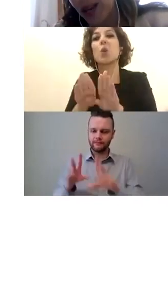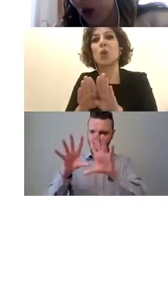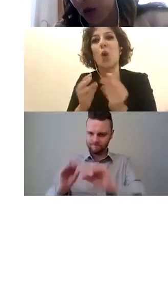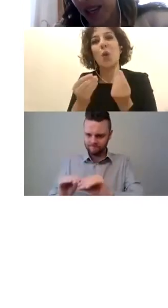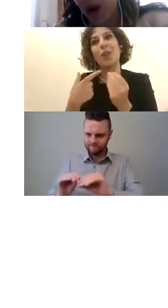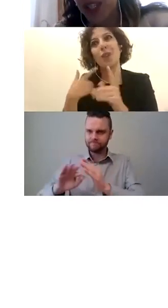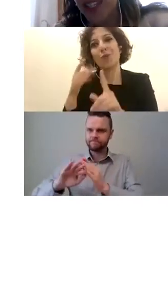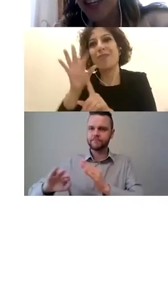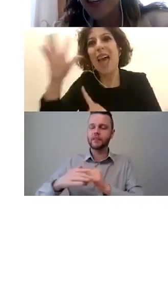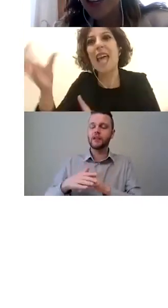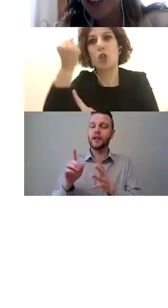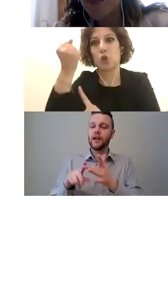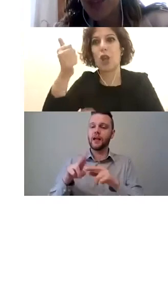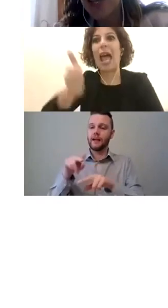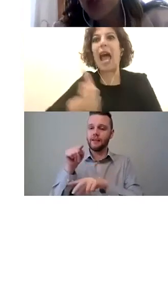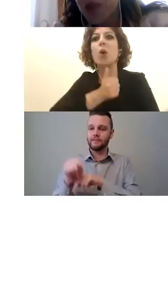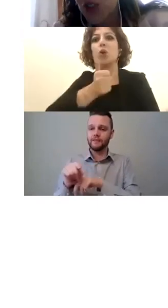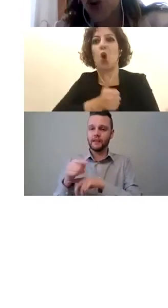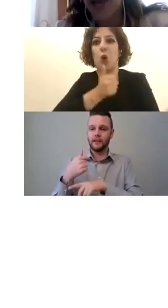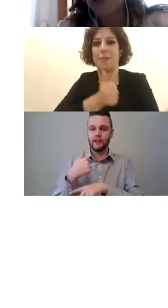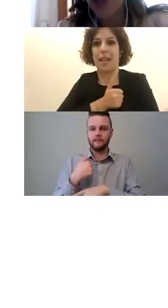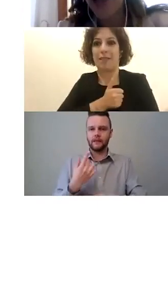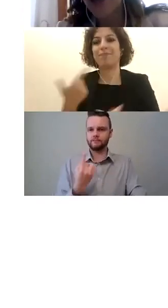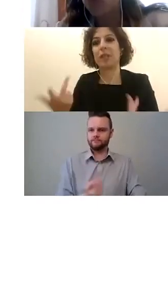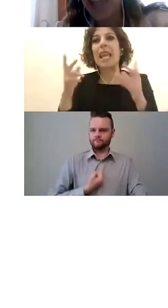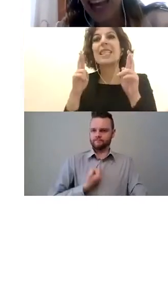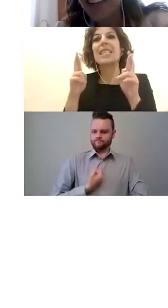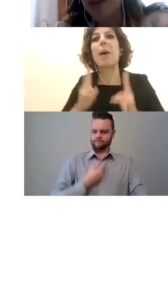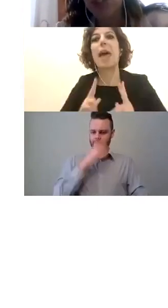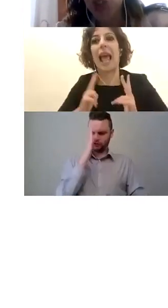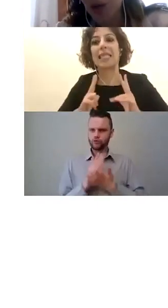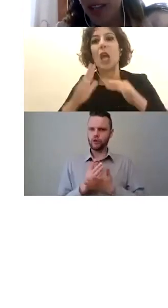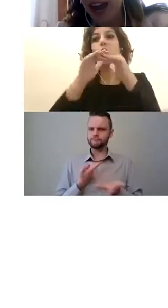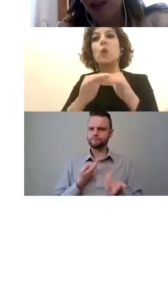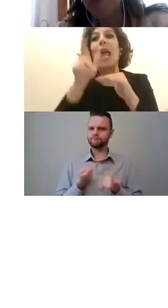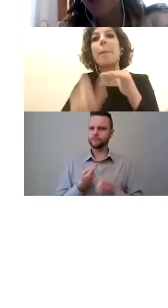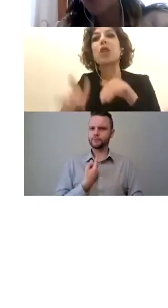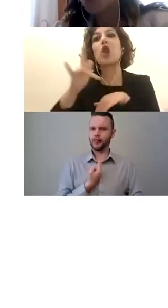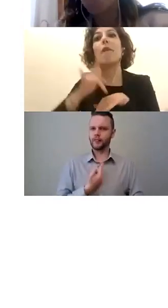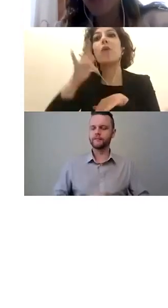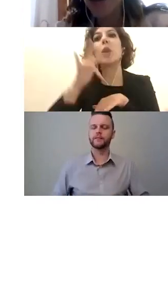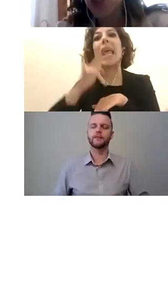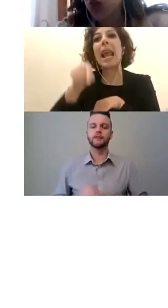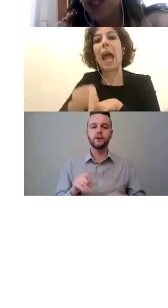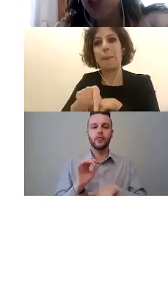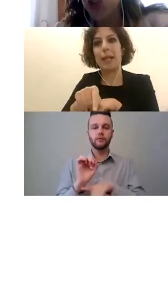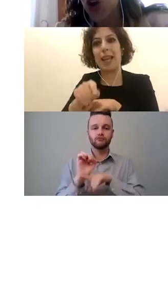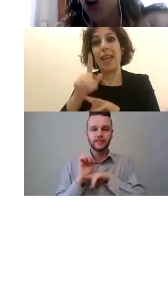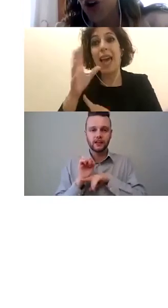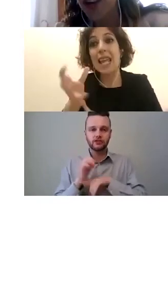concluded when the autonomy is ensured, and so the protection of